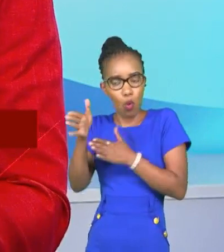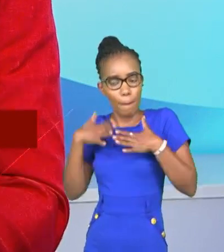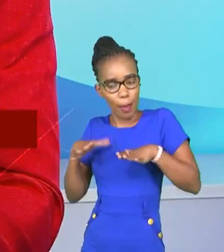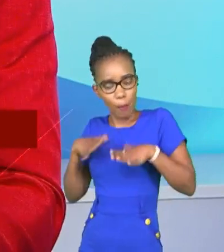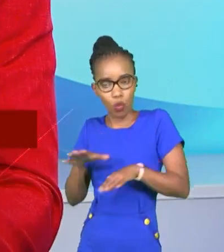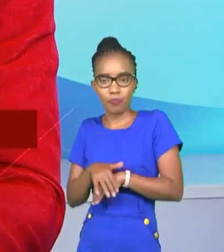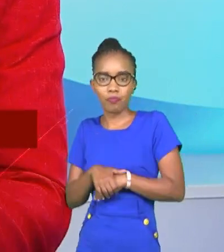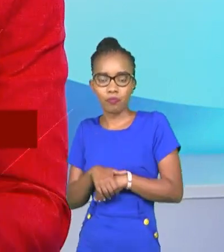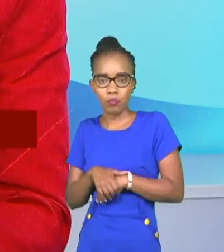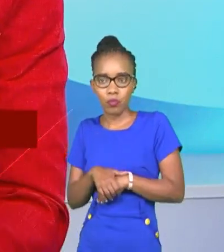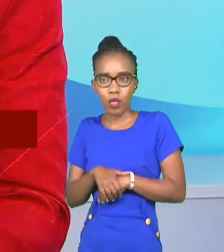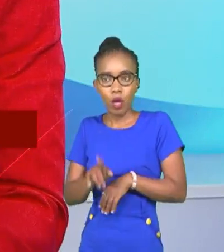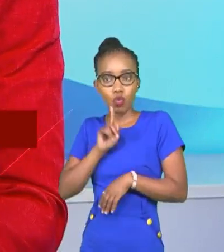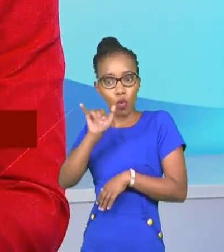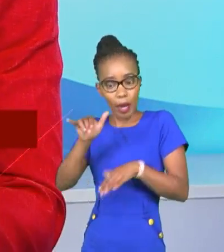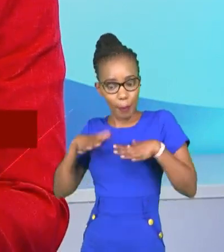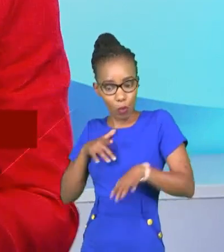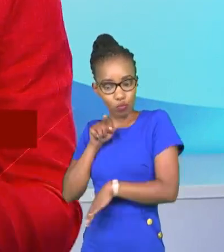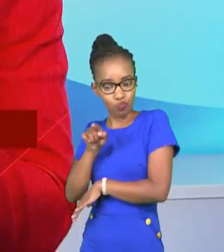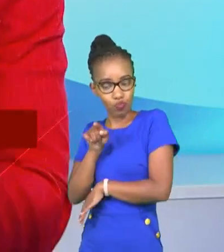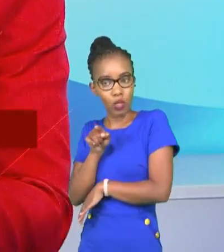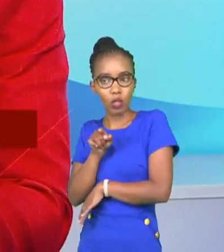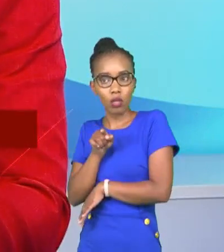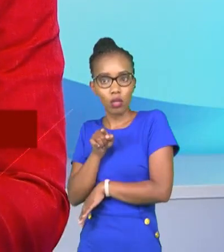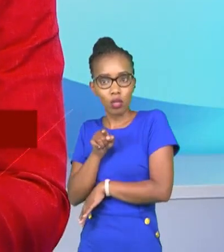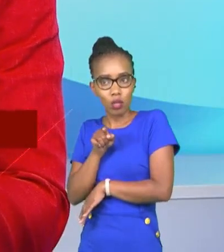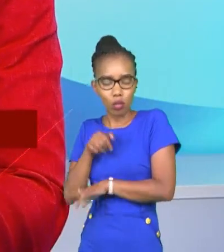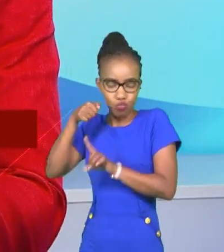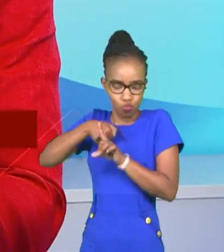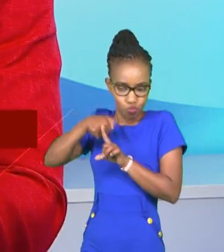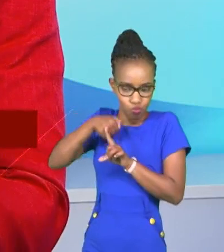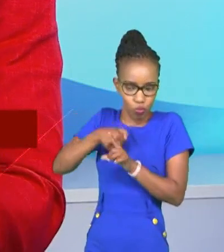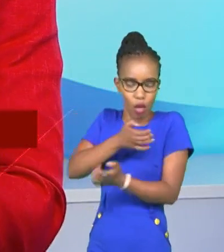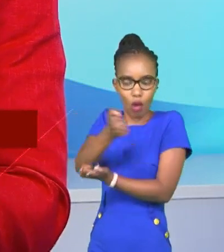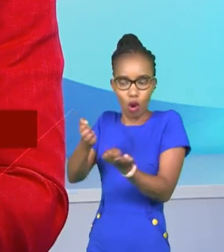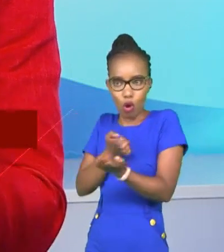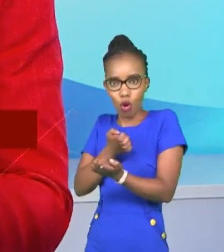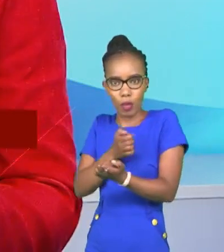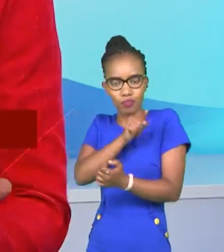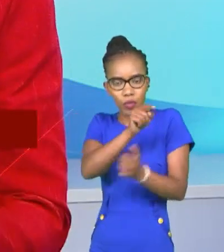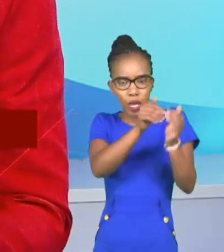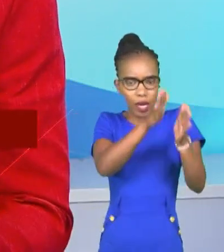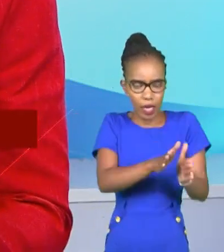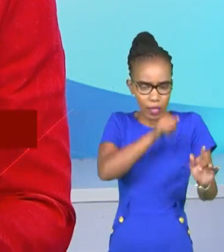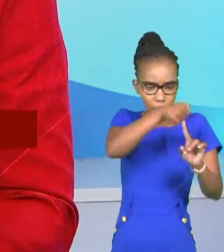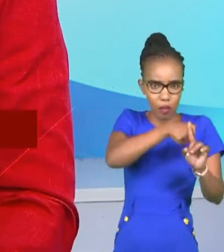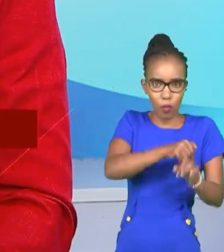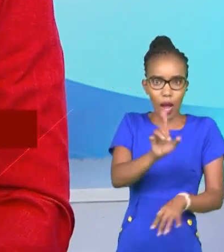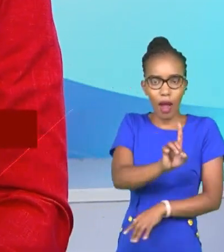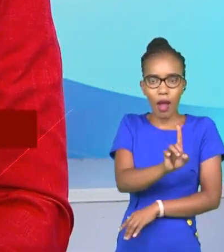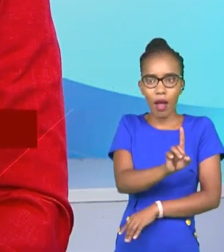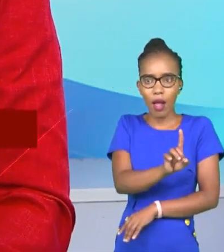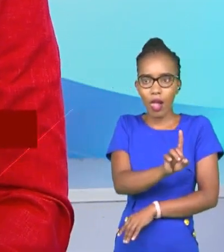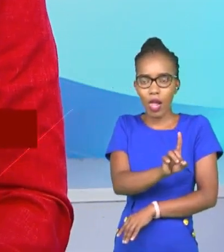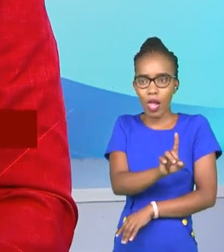itself. So that these people are the ones who push the economy forward. It is not being pushed from the top, it's being pushed from the bottom. From the bottom. And that